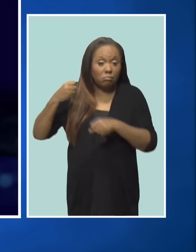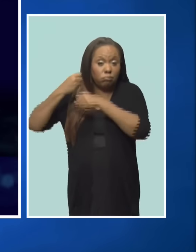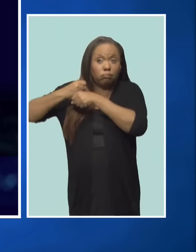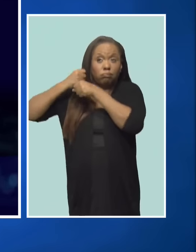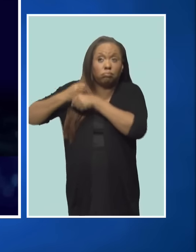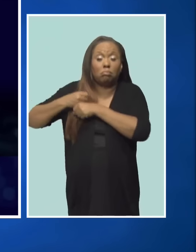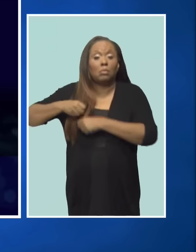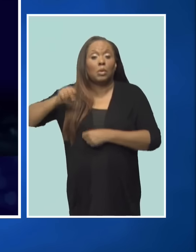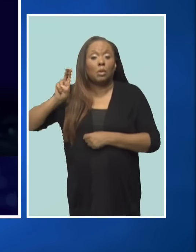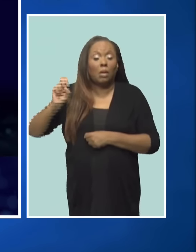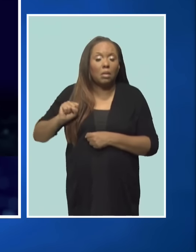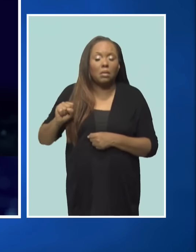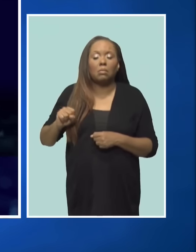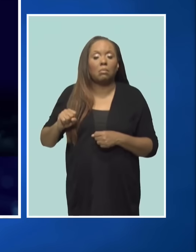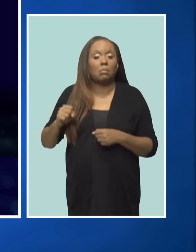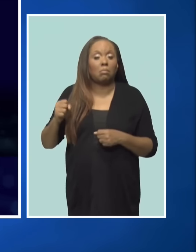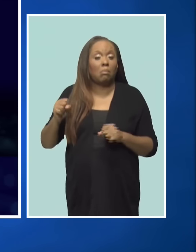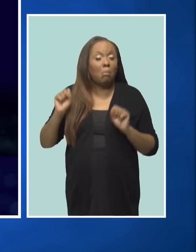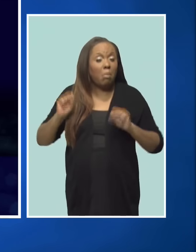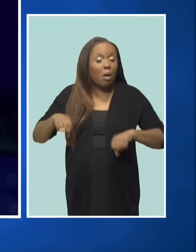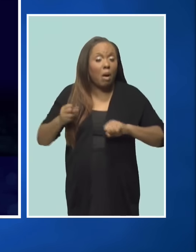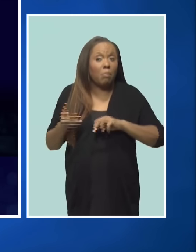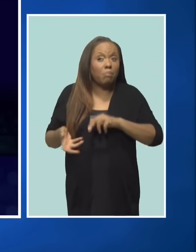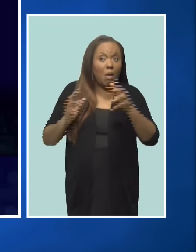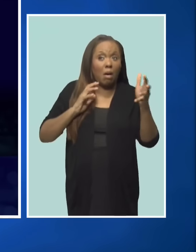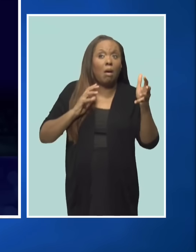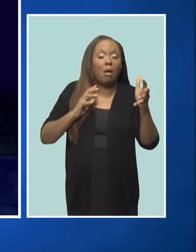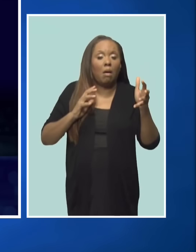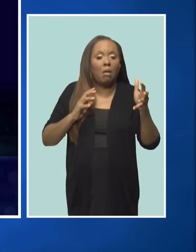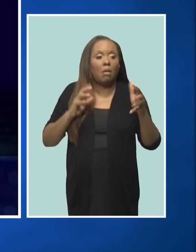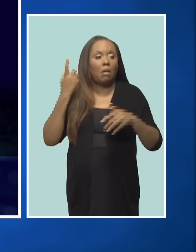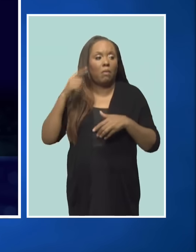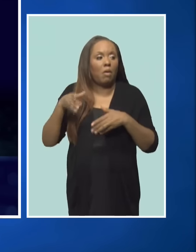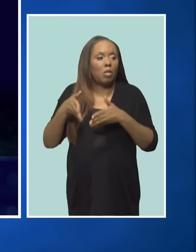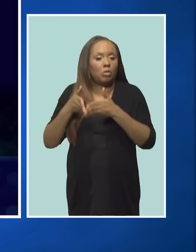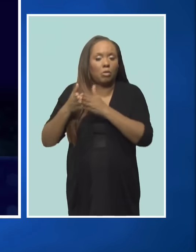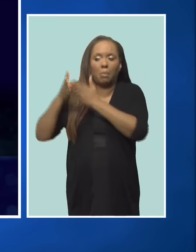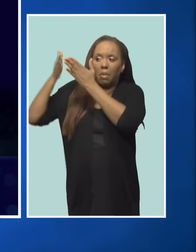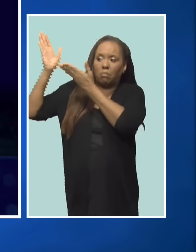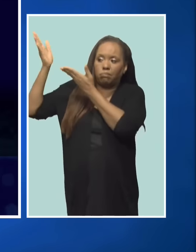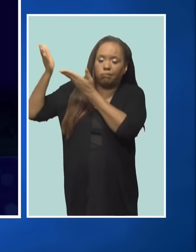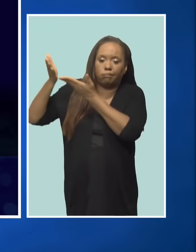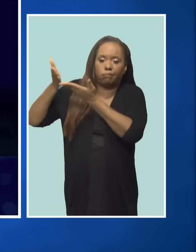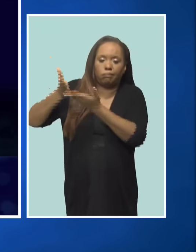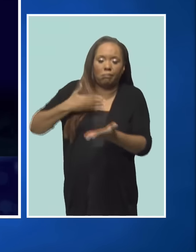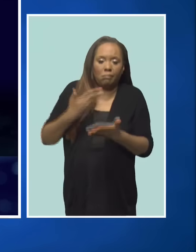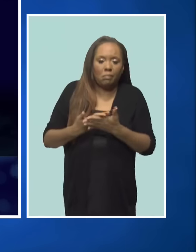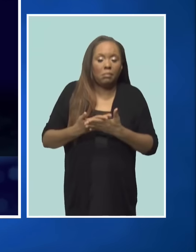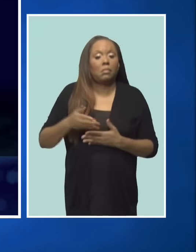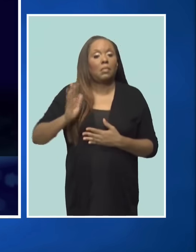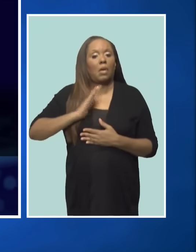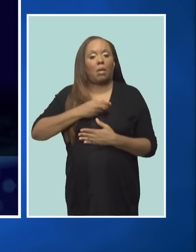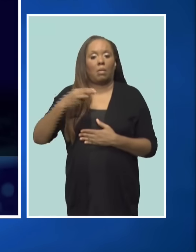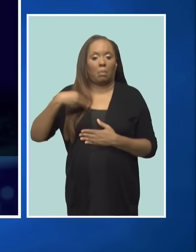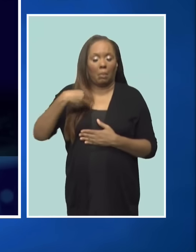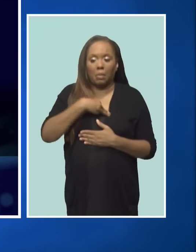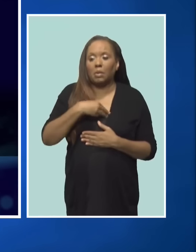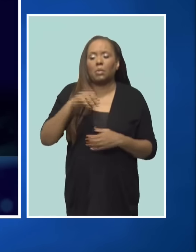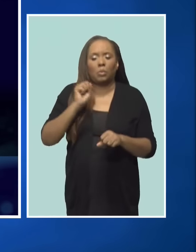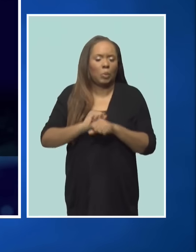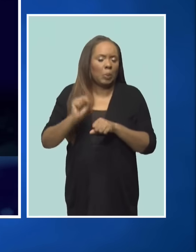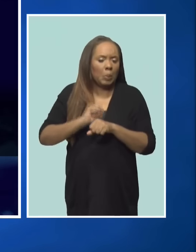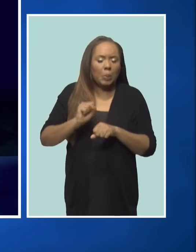that some disruption can be caused to shipping. Now, our members, they've been very proactive